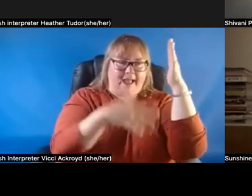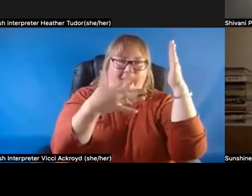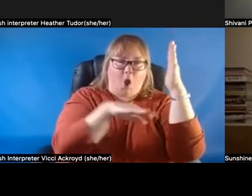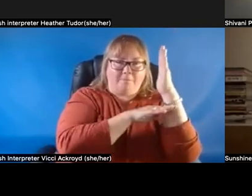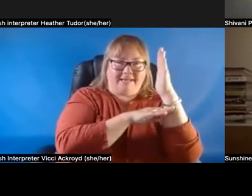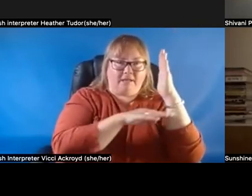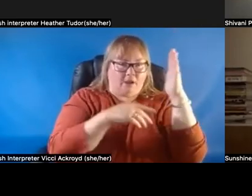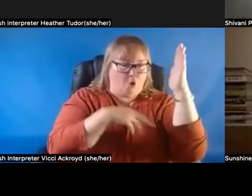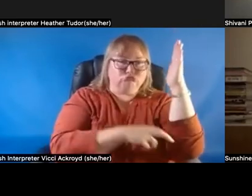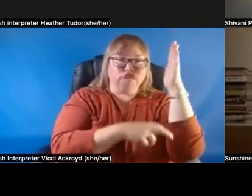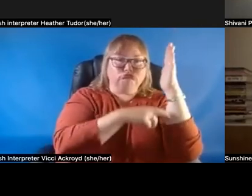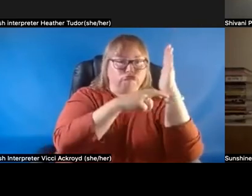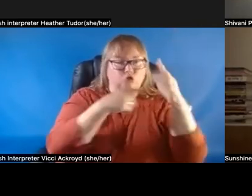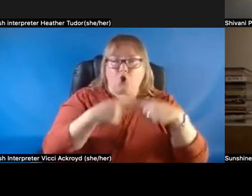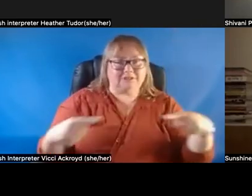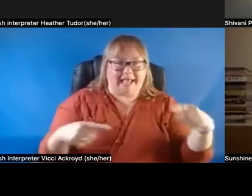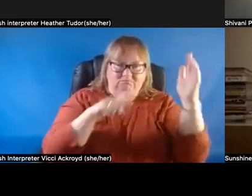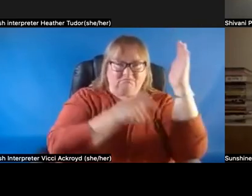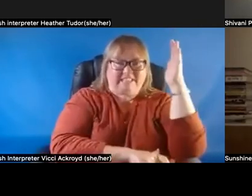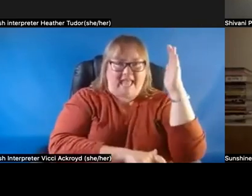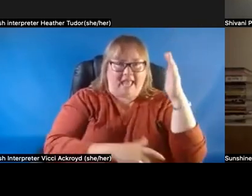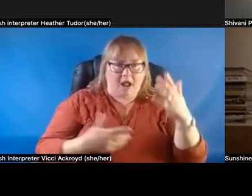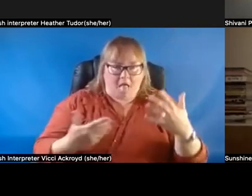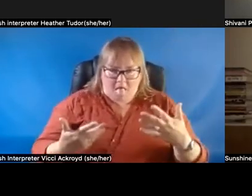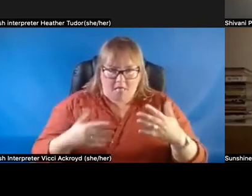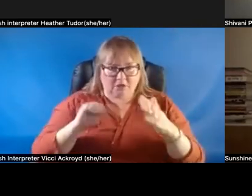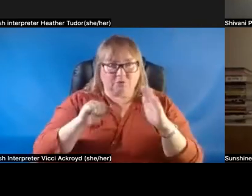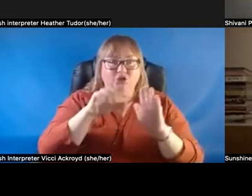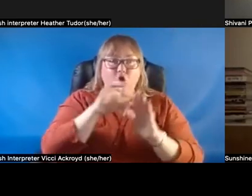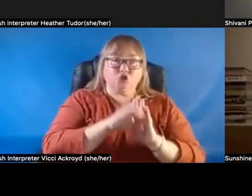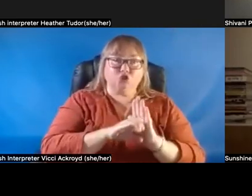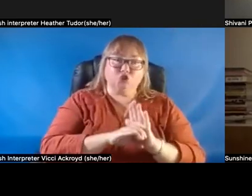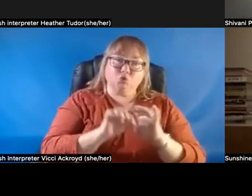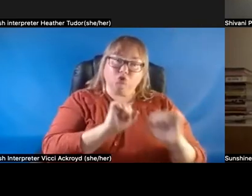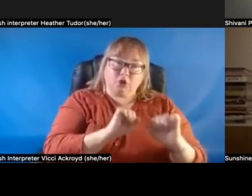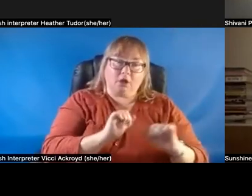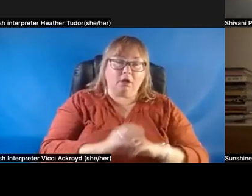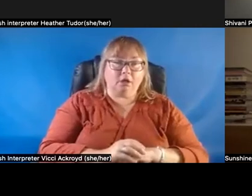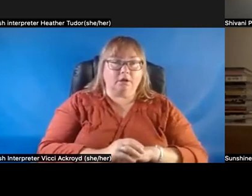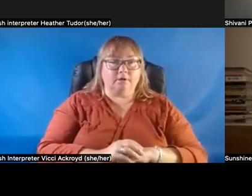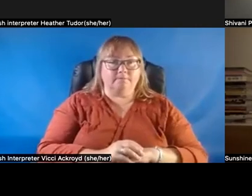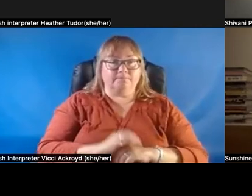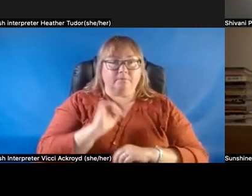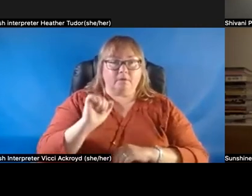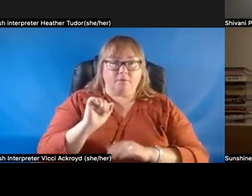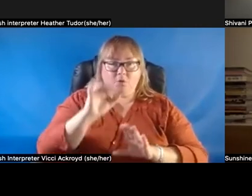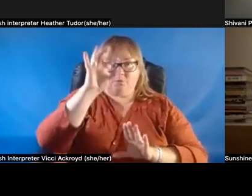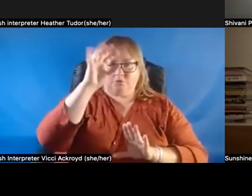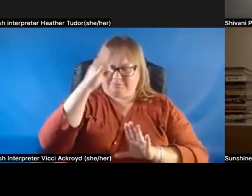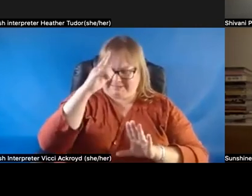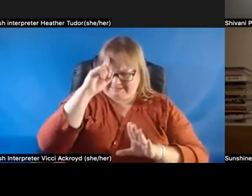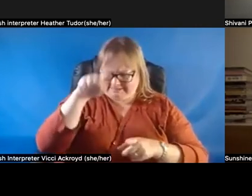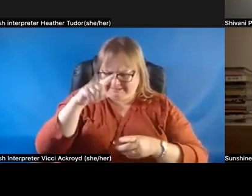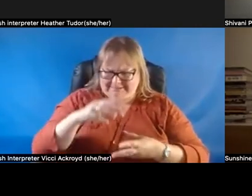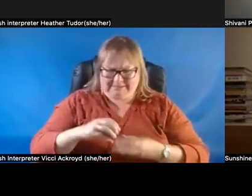in when he gave the constitution. It's because he was the architect of the constitution,